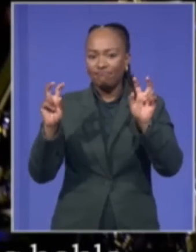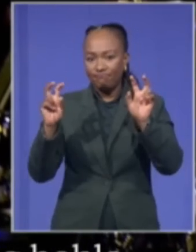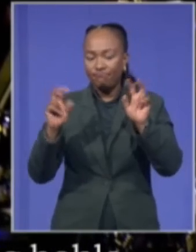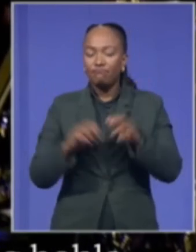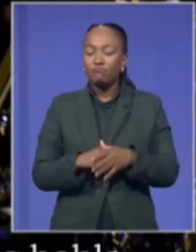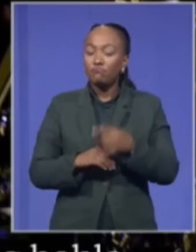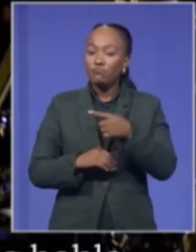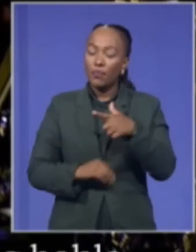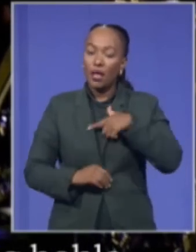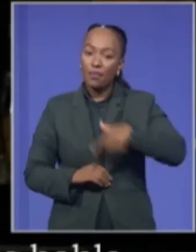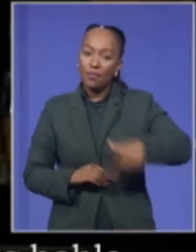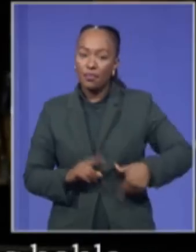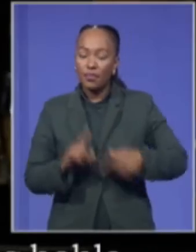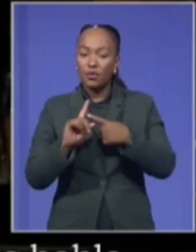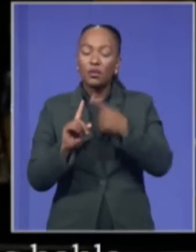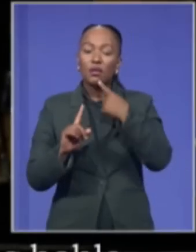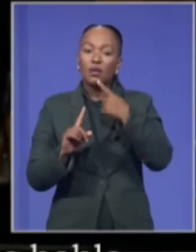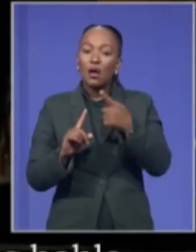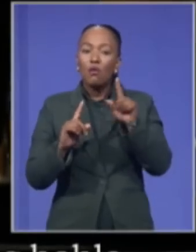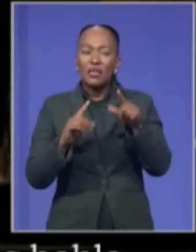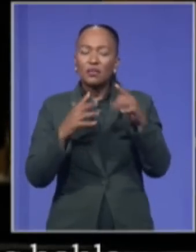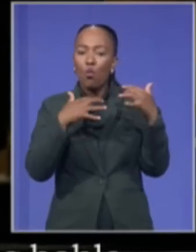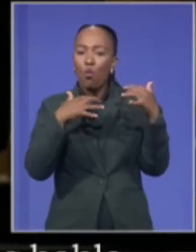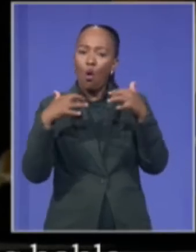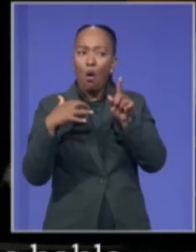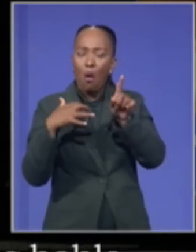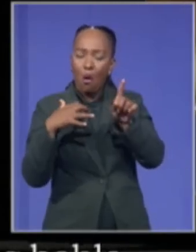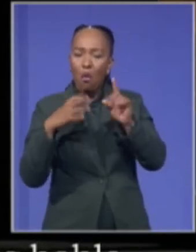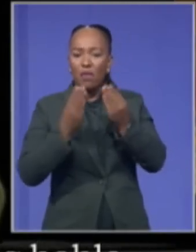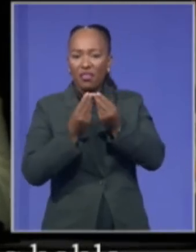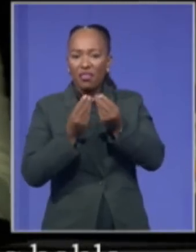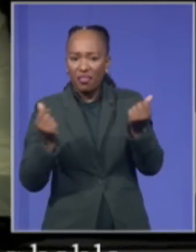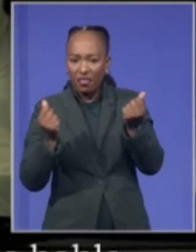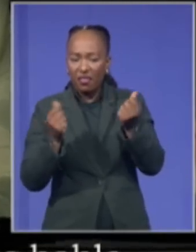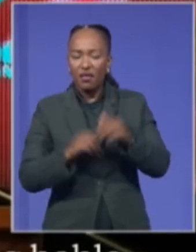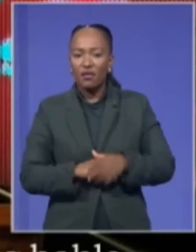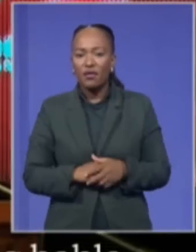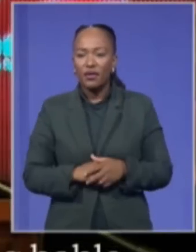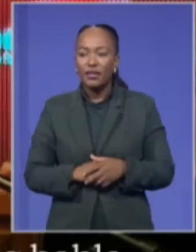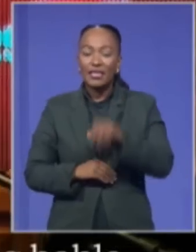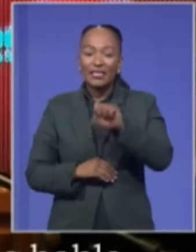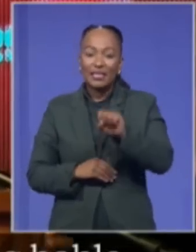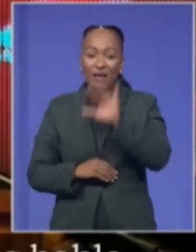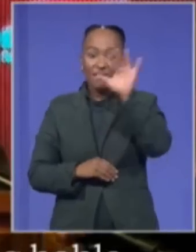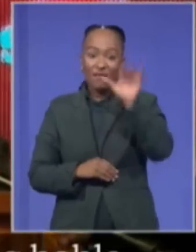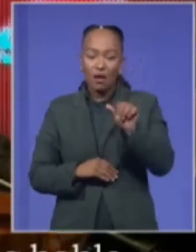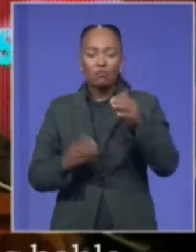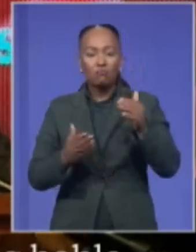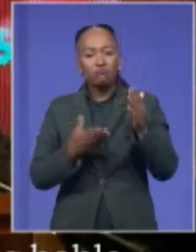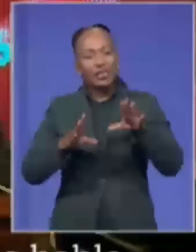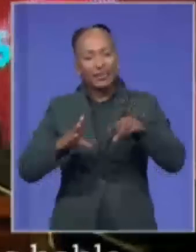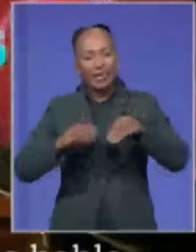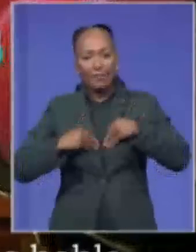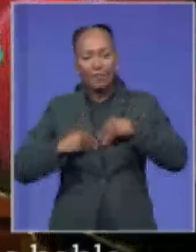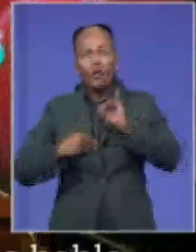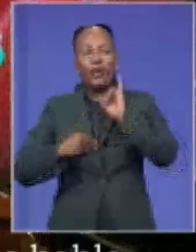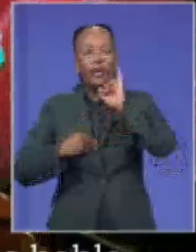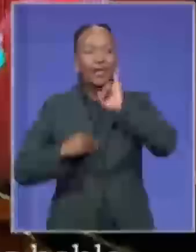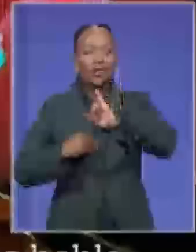hore dikgulano di rarollwe. South Africa welcomes the ceasefire agreement reached between Israel